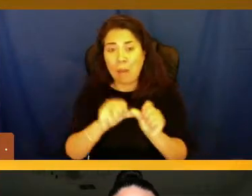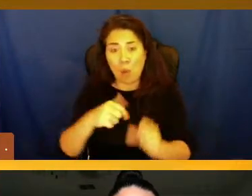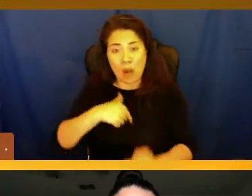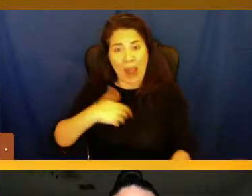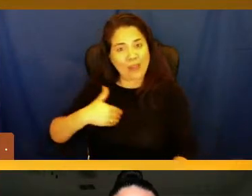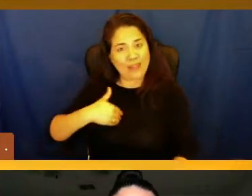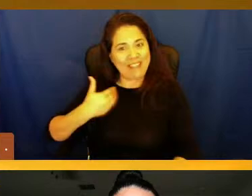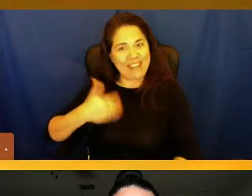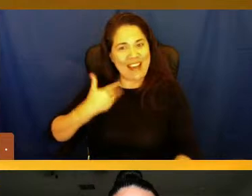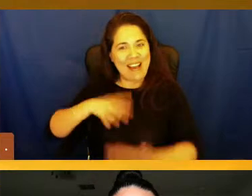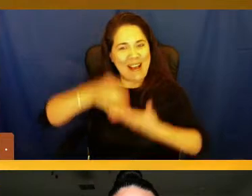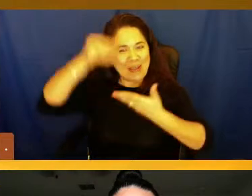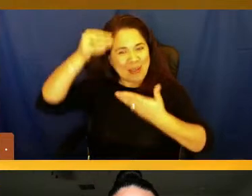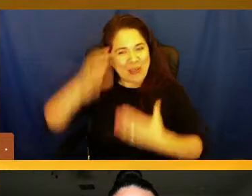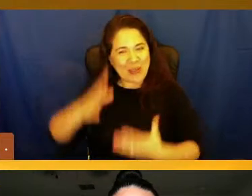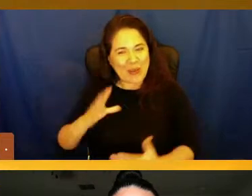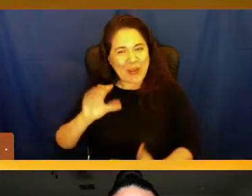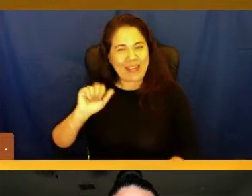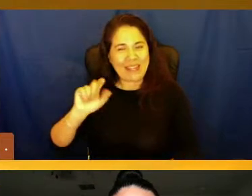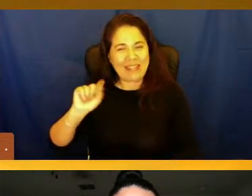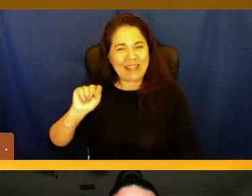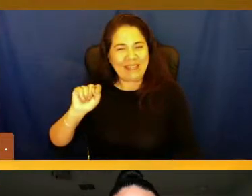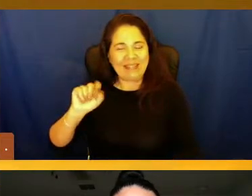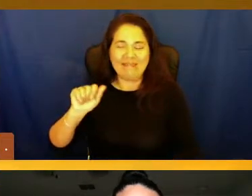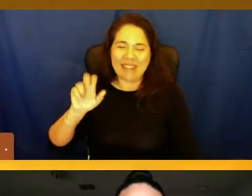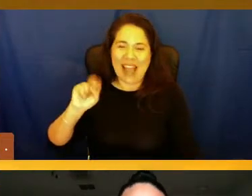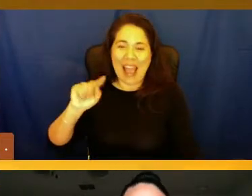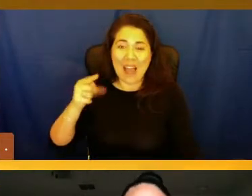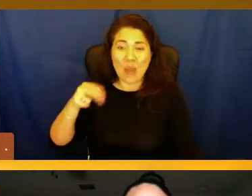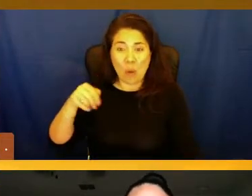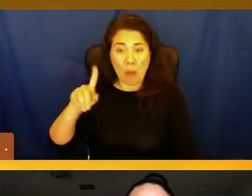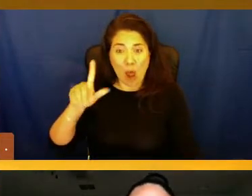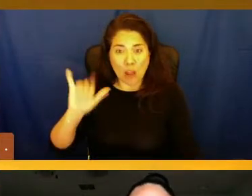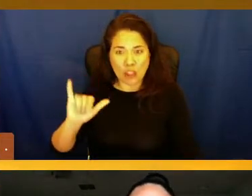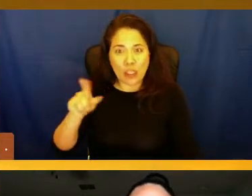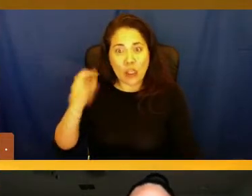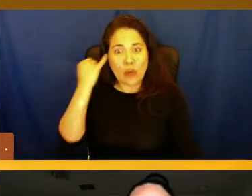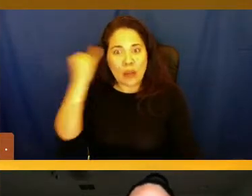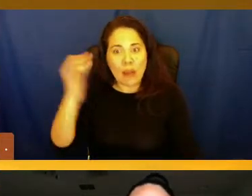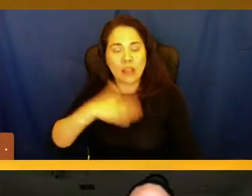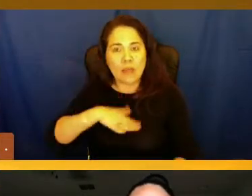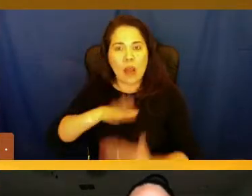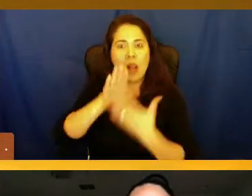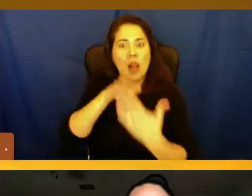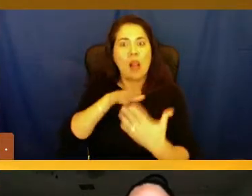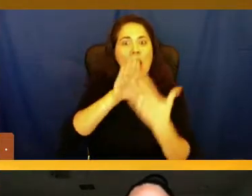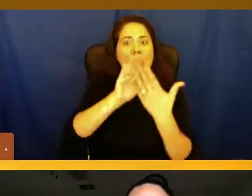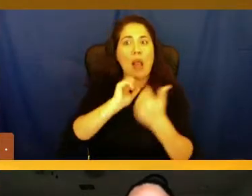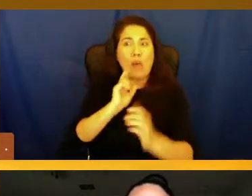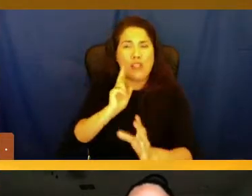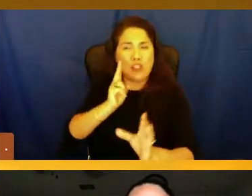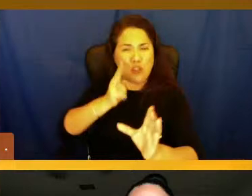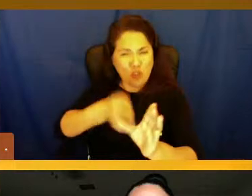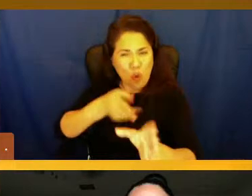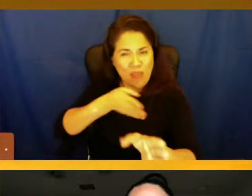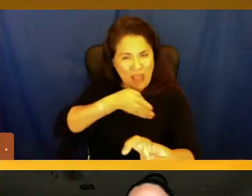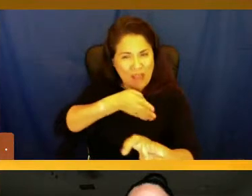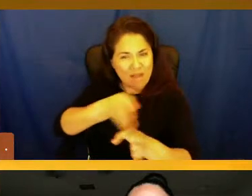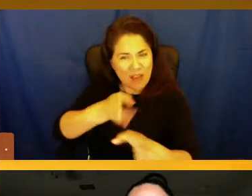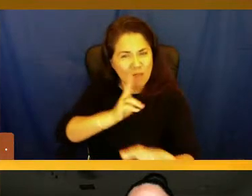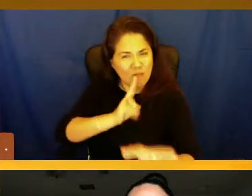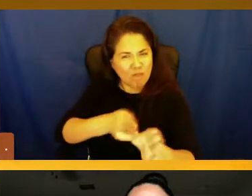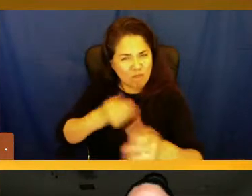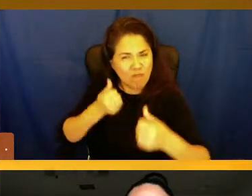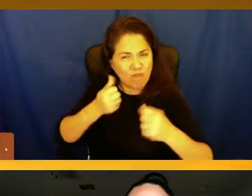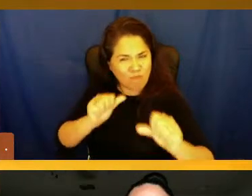in anthropology, and you can imagine the problems that I had as a Mexican American student to get into the field, I